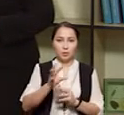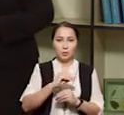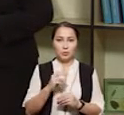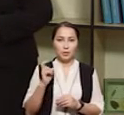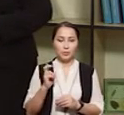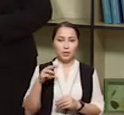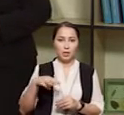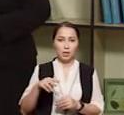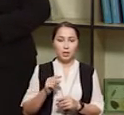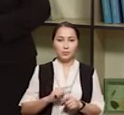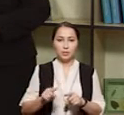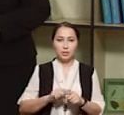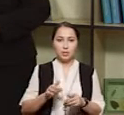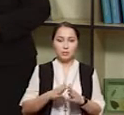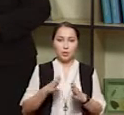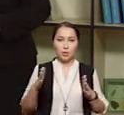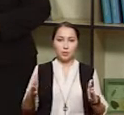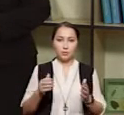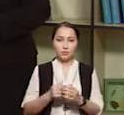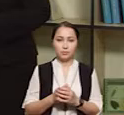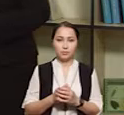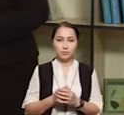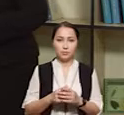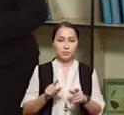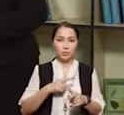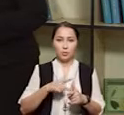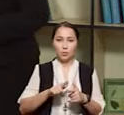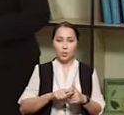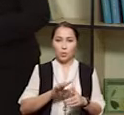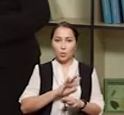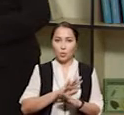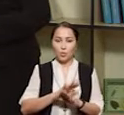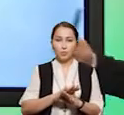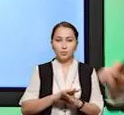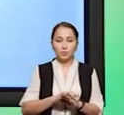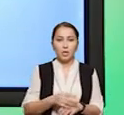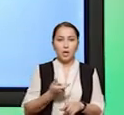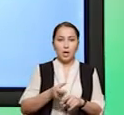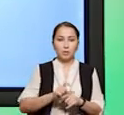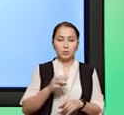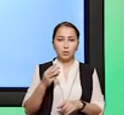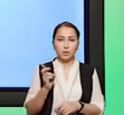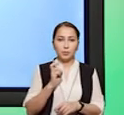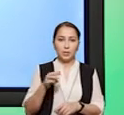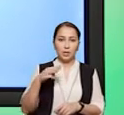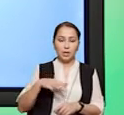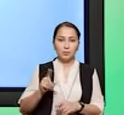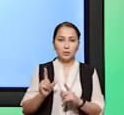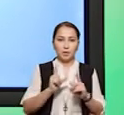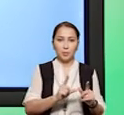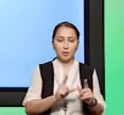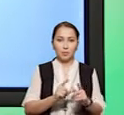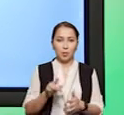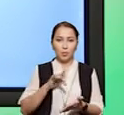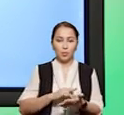asosan Vm tezlikdan biroz kattaroq bo'ladi. Lekin asosan Vm tezlik bilan harakat qiluvchi,